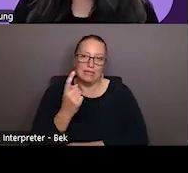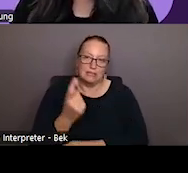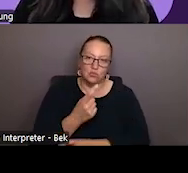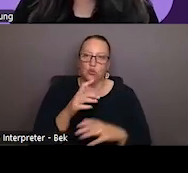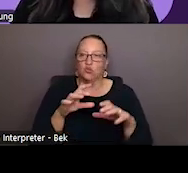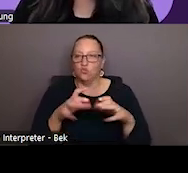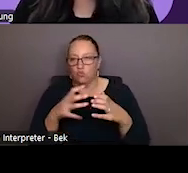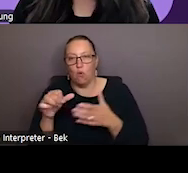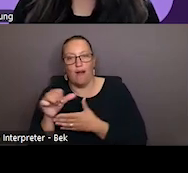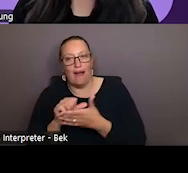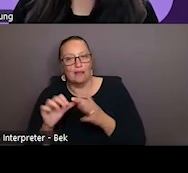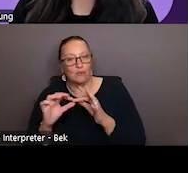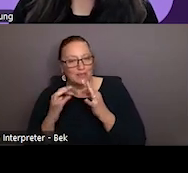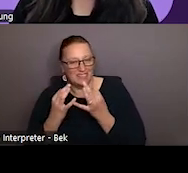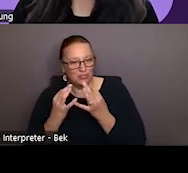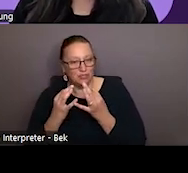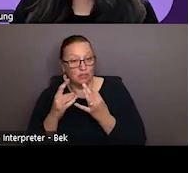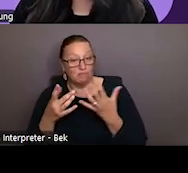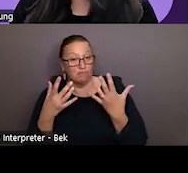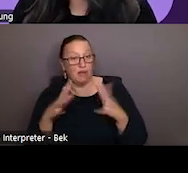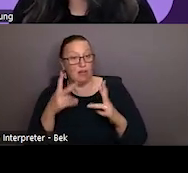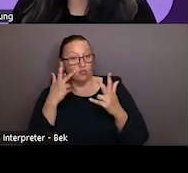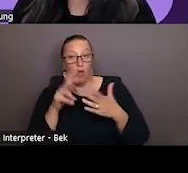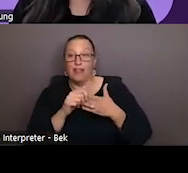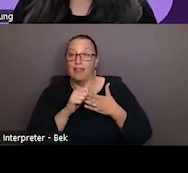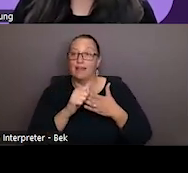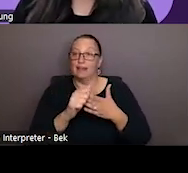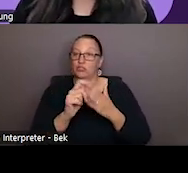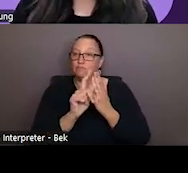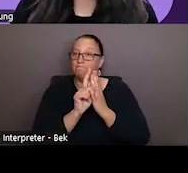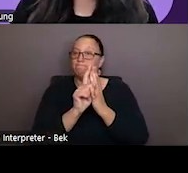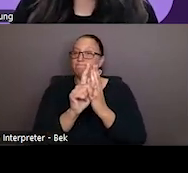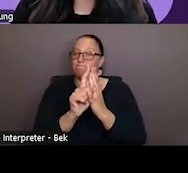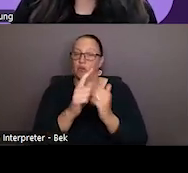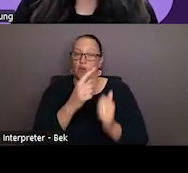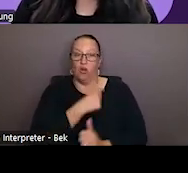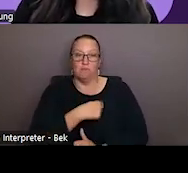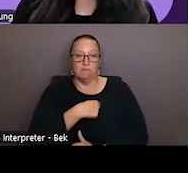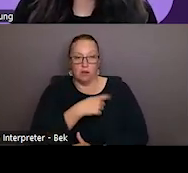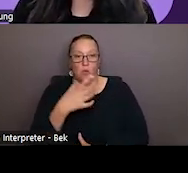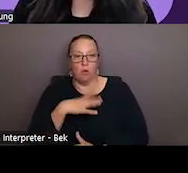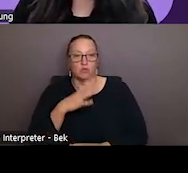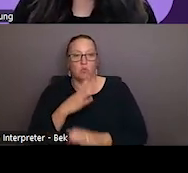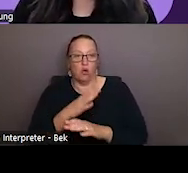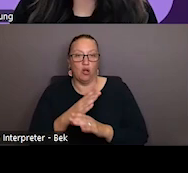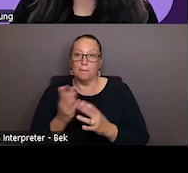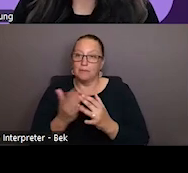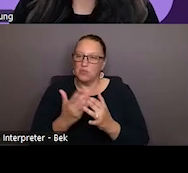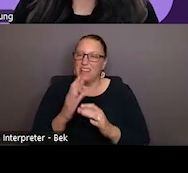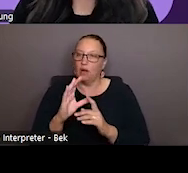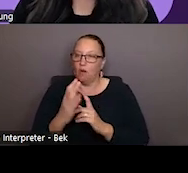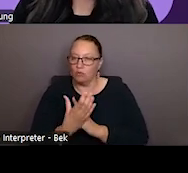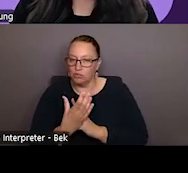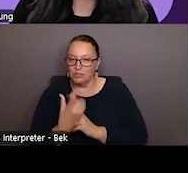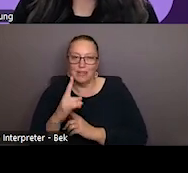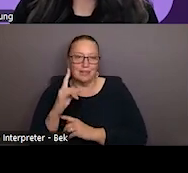arts organizations that has demonstrated leadership and commitment to working interculturally and internationally,